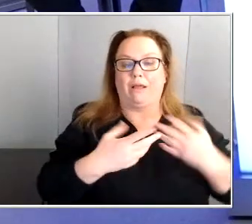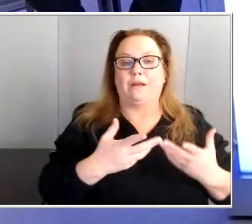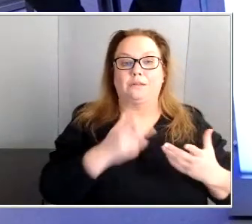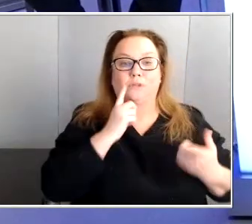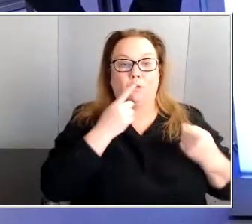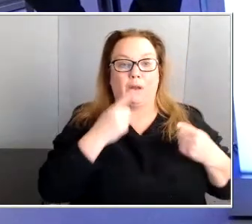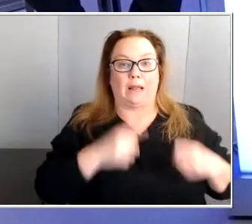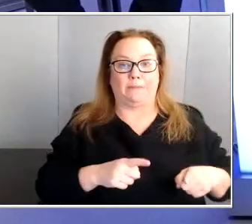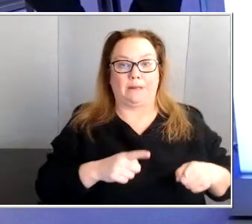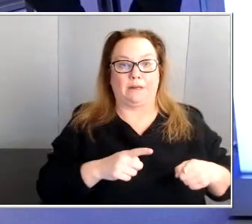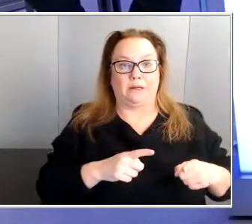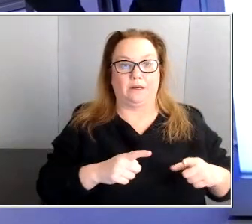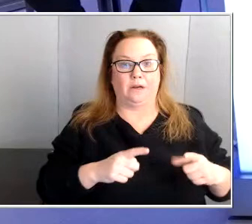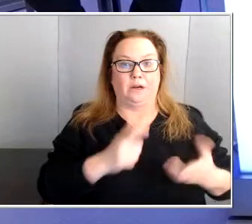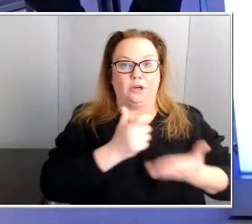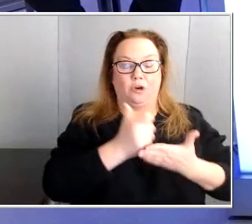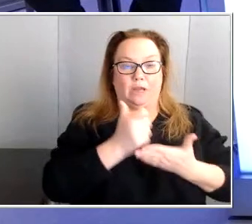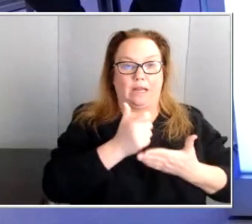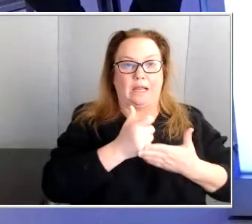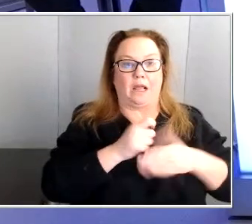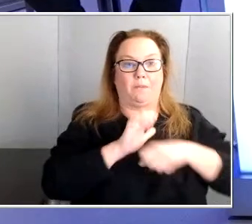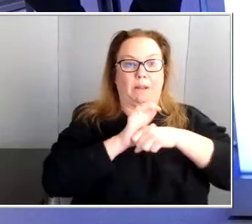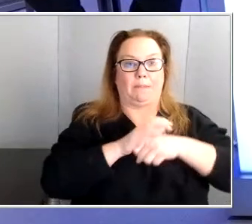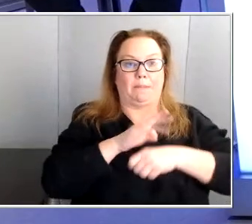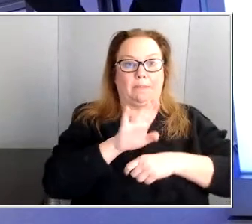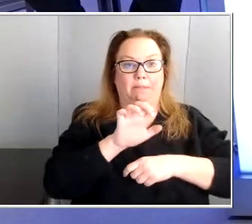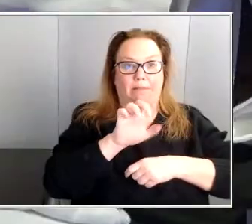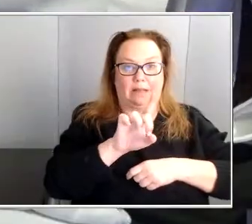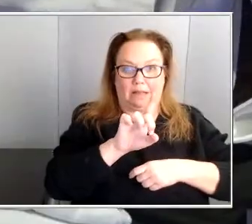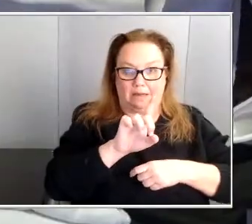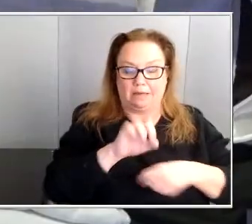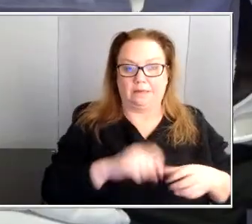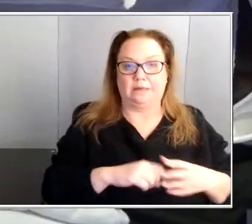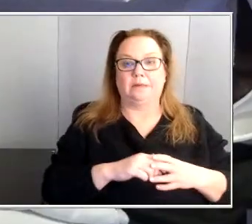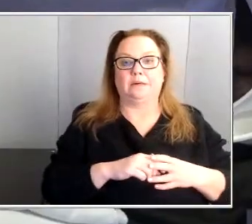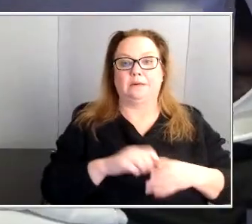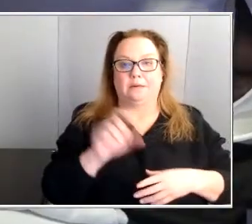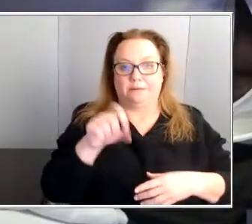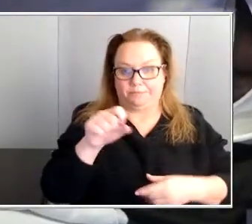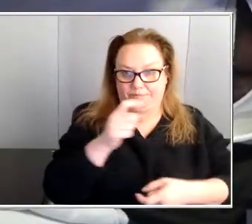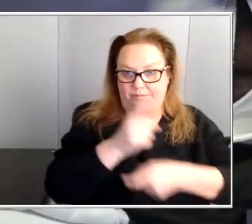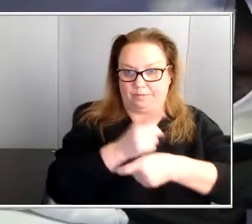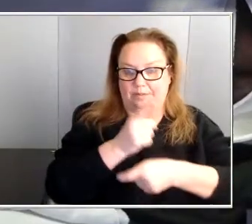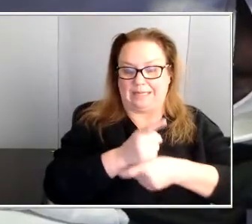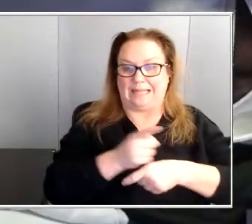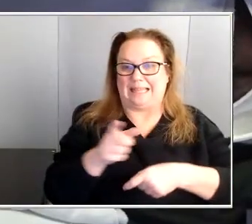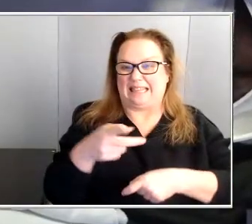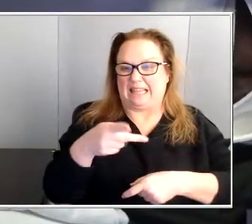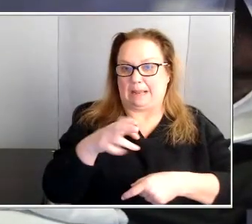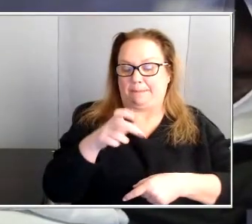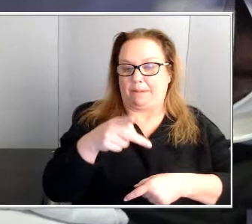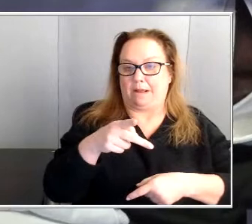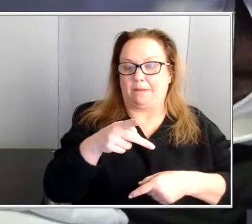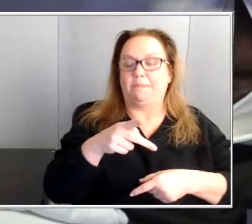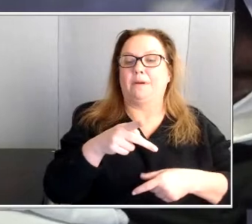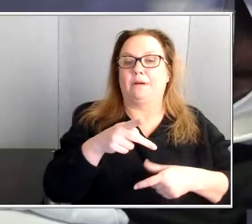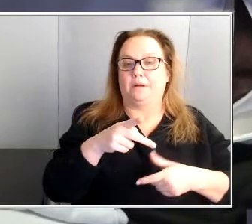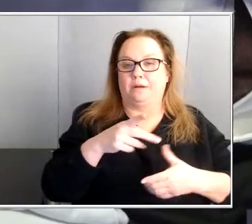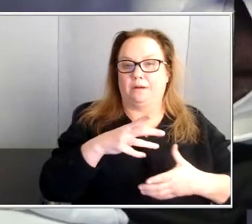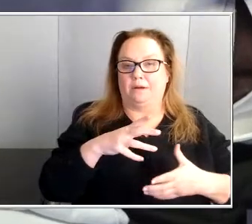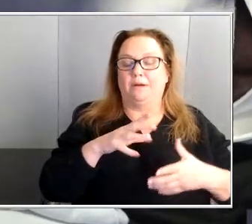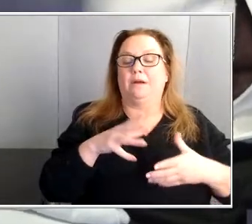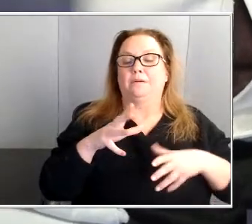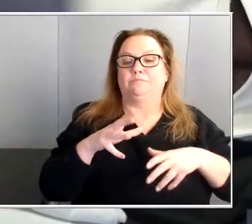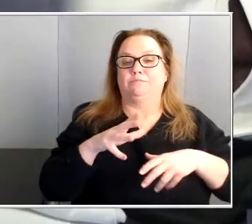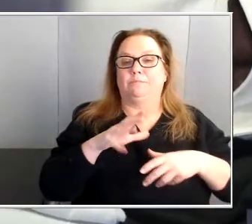you're getting help pumping the blood. Is that right? That's right, Dr. Stites. So this pump will aspirate or suck the blood out